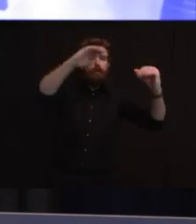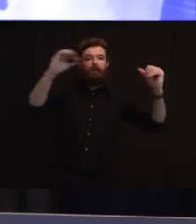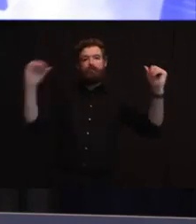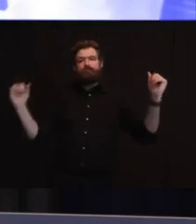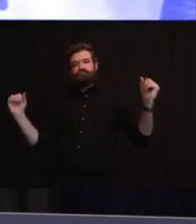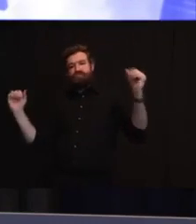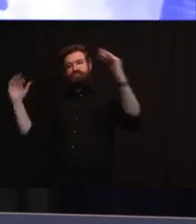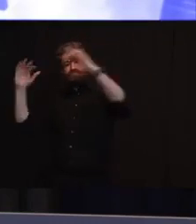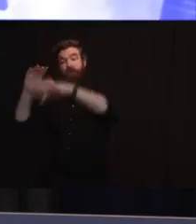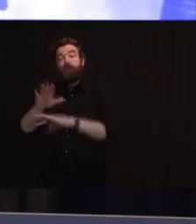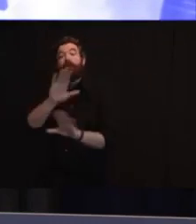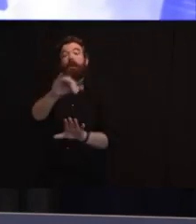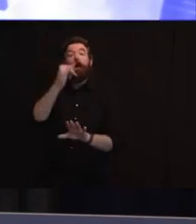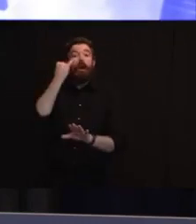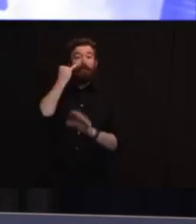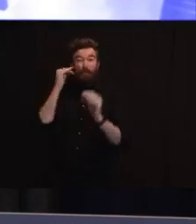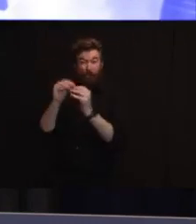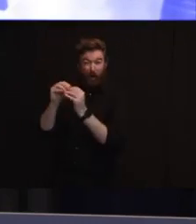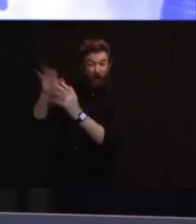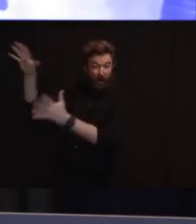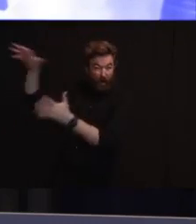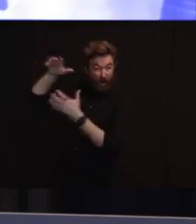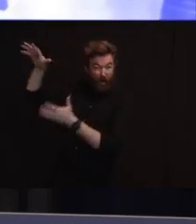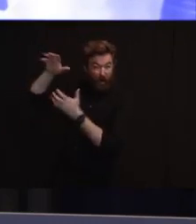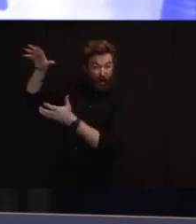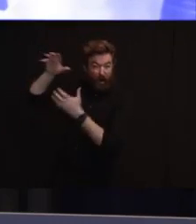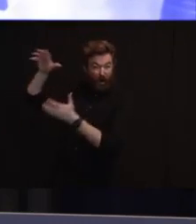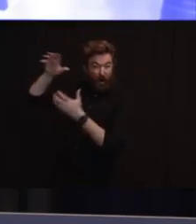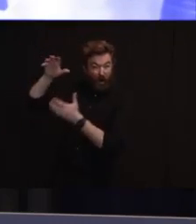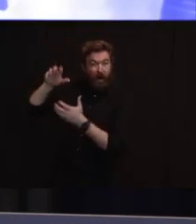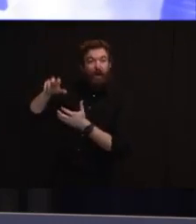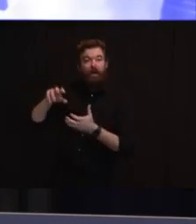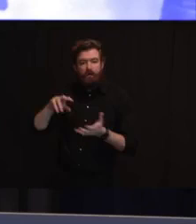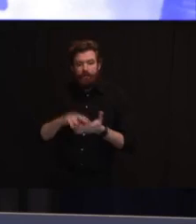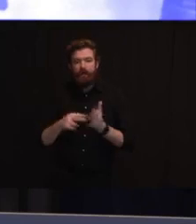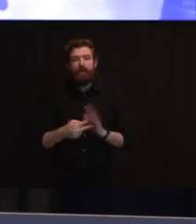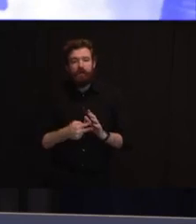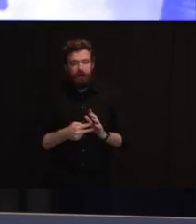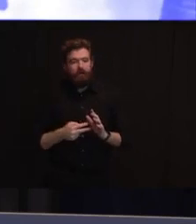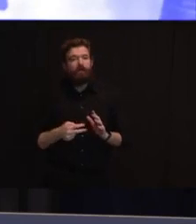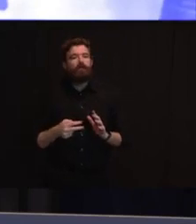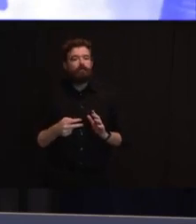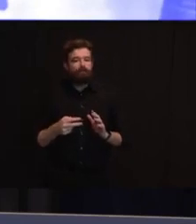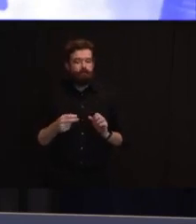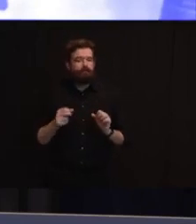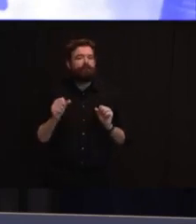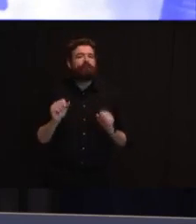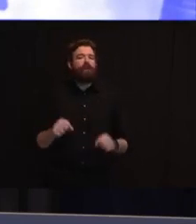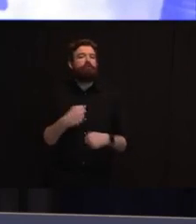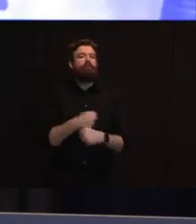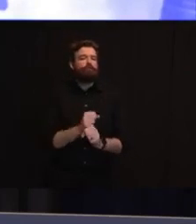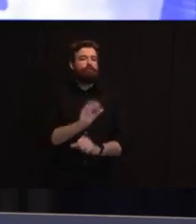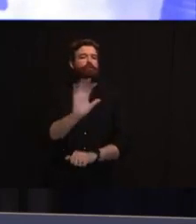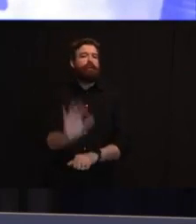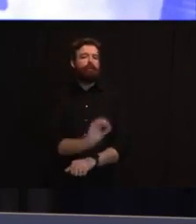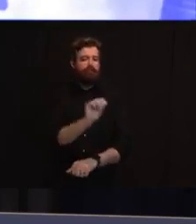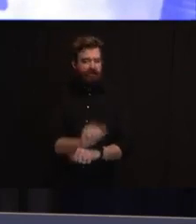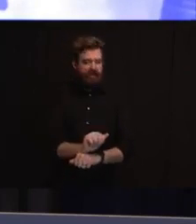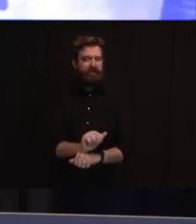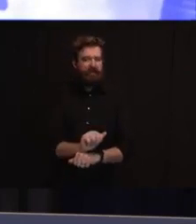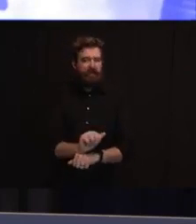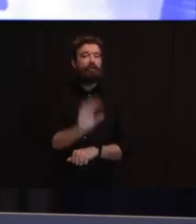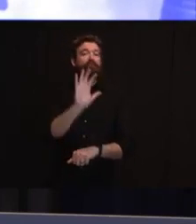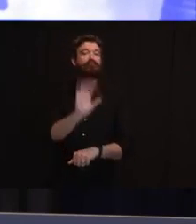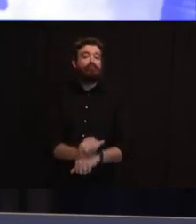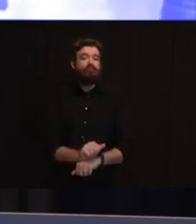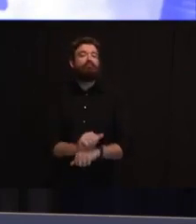increases, additional slots will become available for people to make appointments. The New Jersey scheduling system, New Jersey